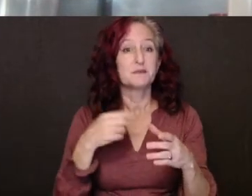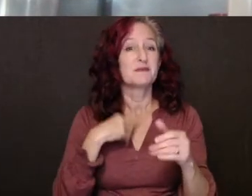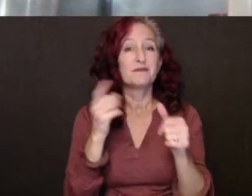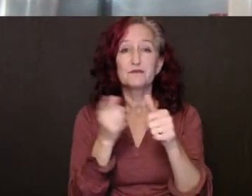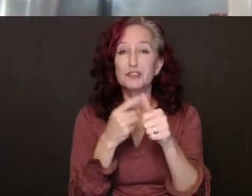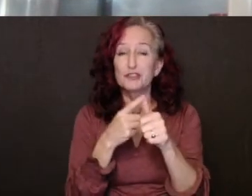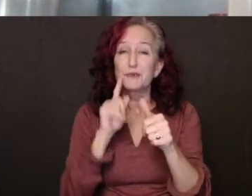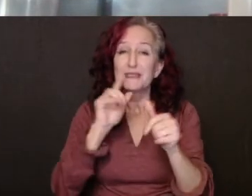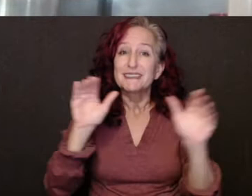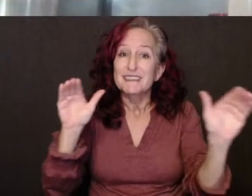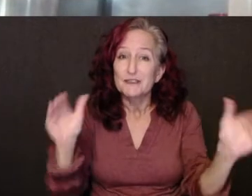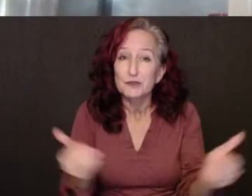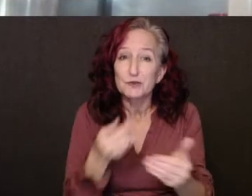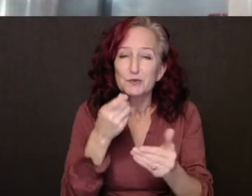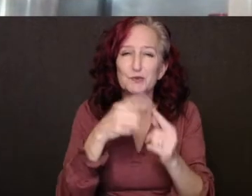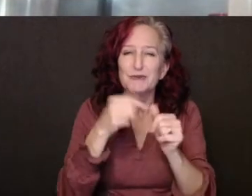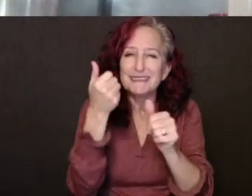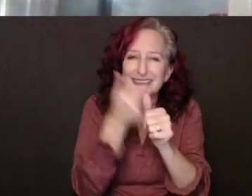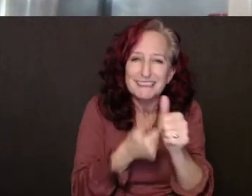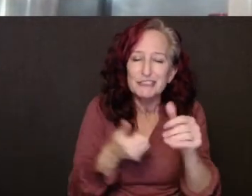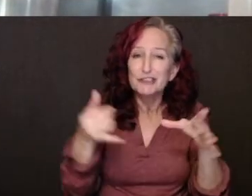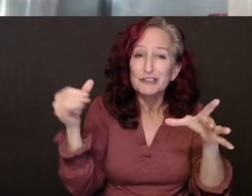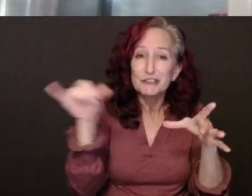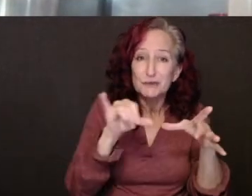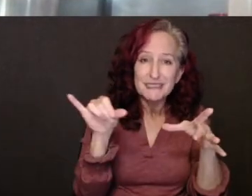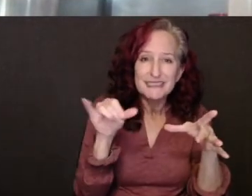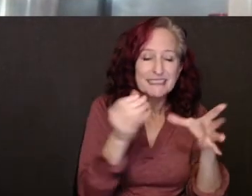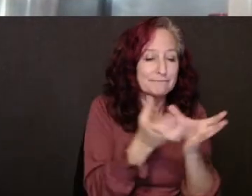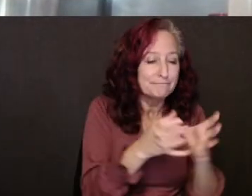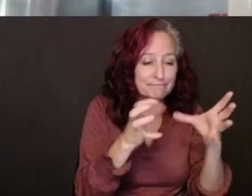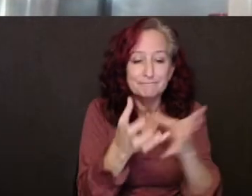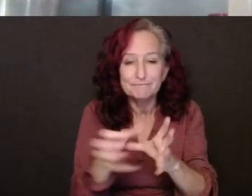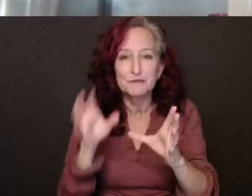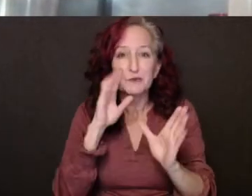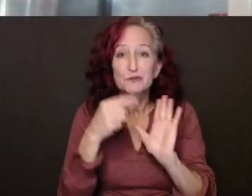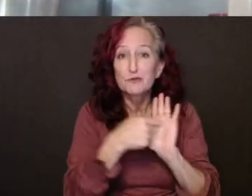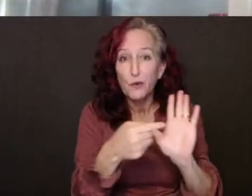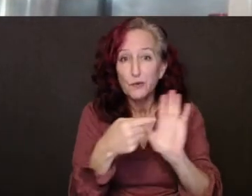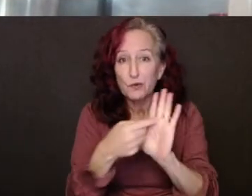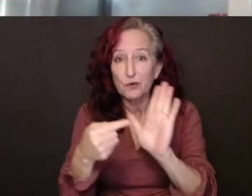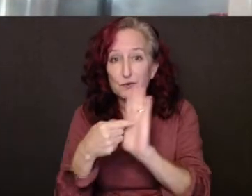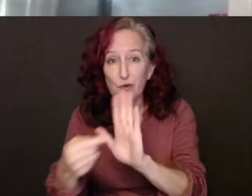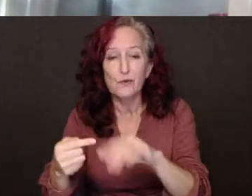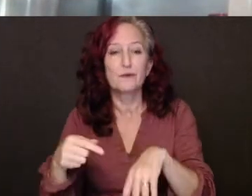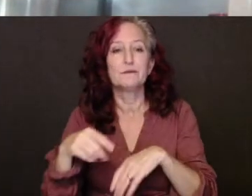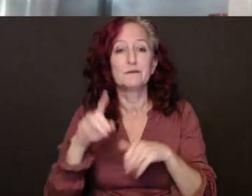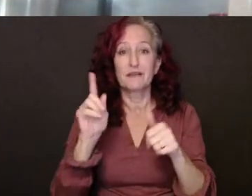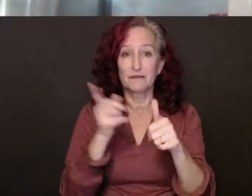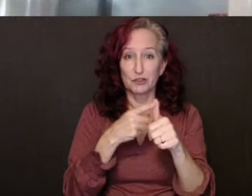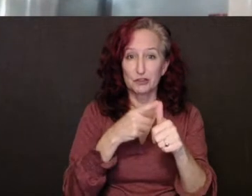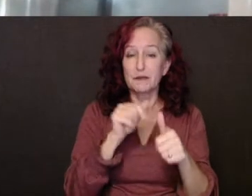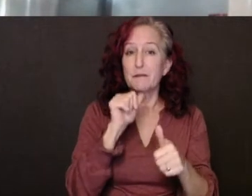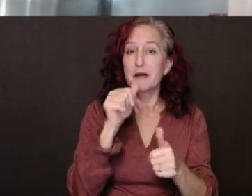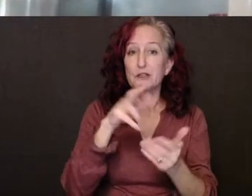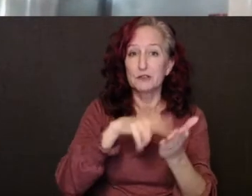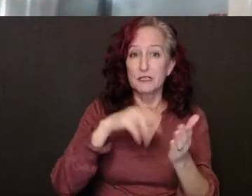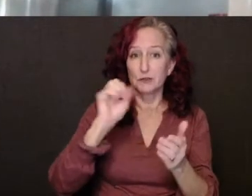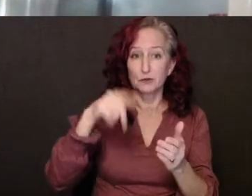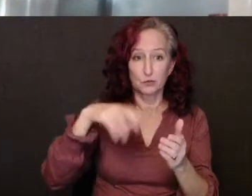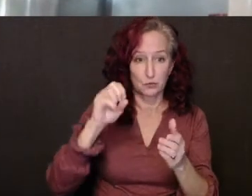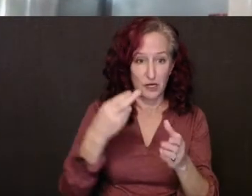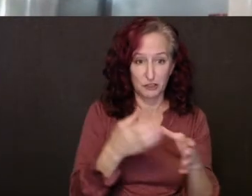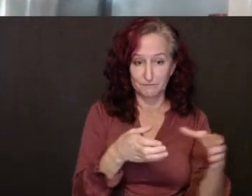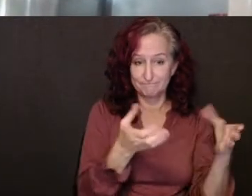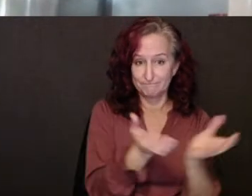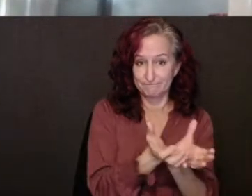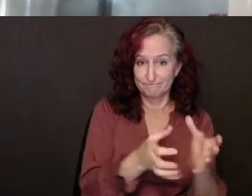of a pearl hominy squash soup. And what I'm going to do is actually going to come together and I'm